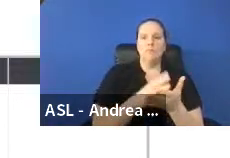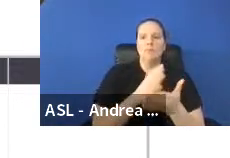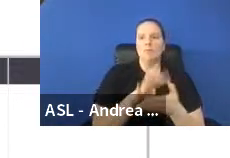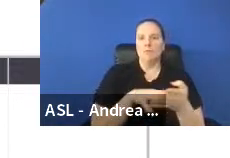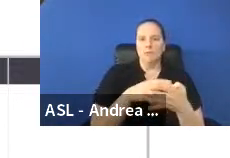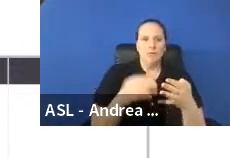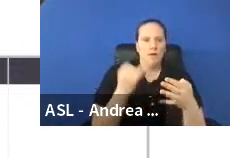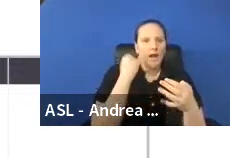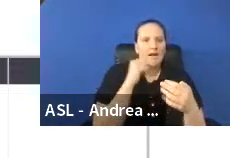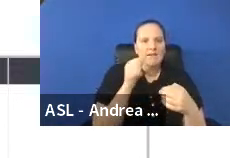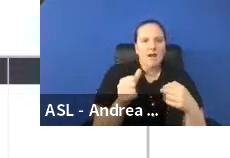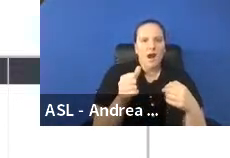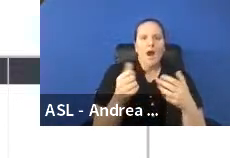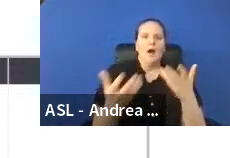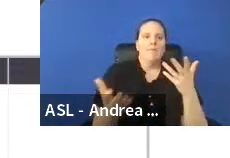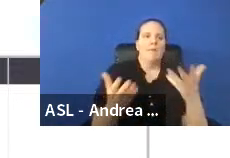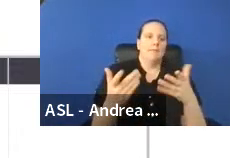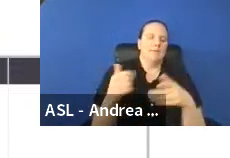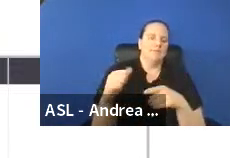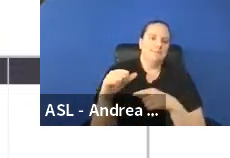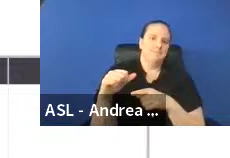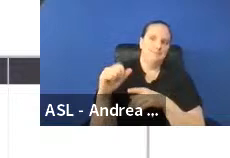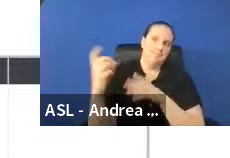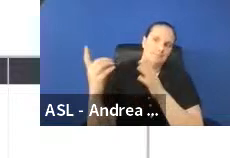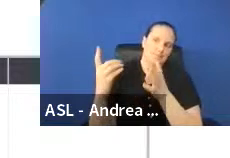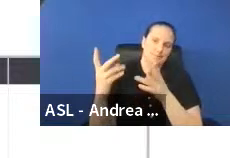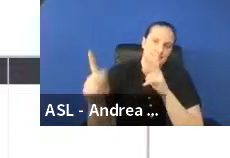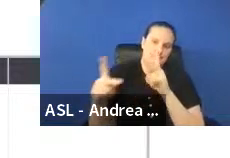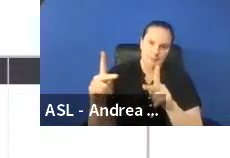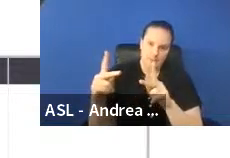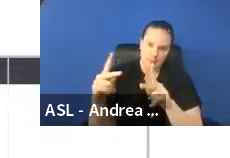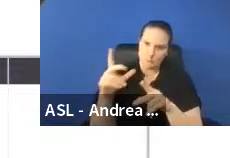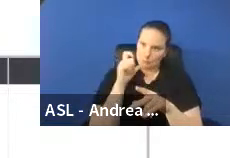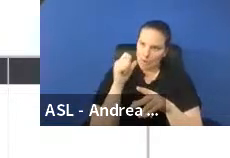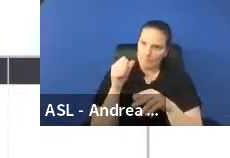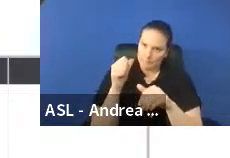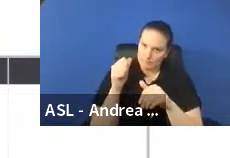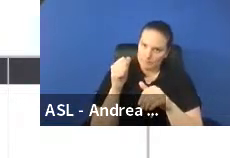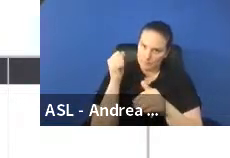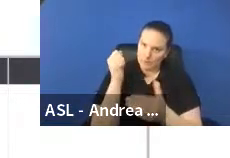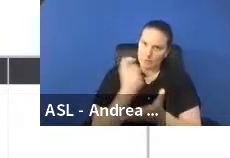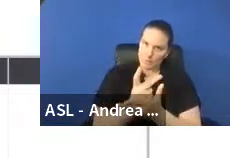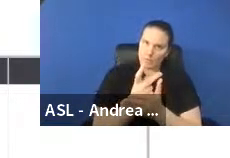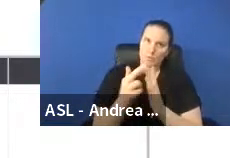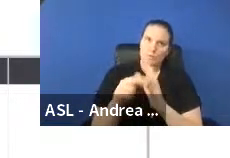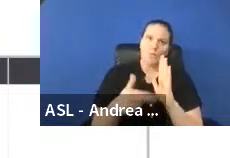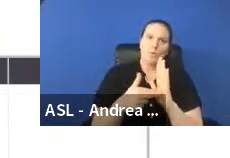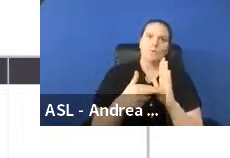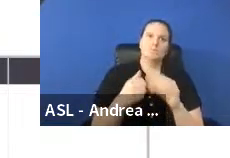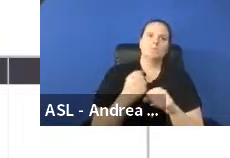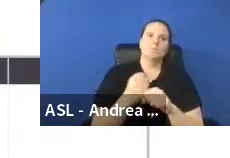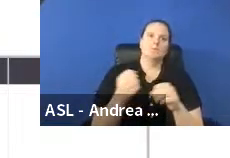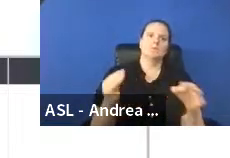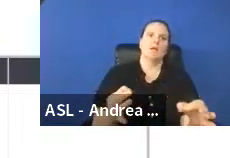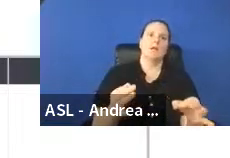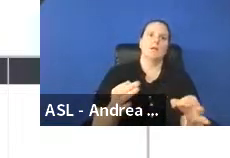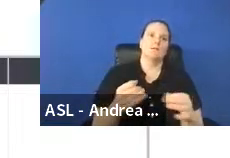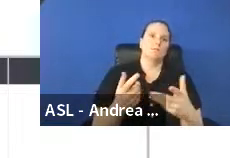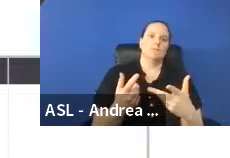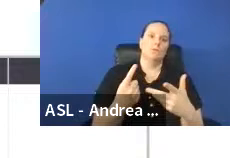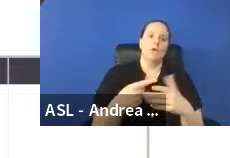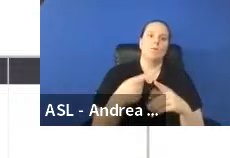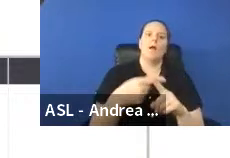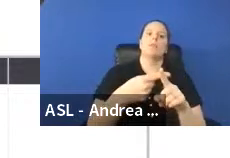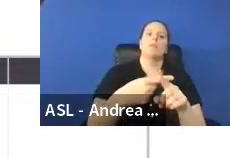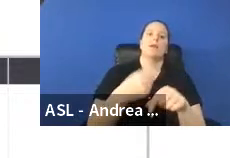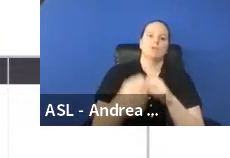not a schedule, at least practitioners that would then have the authoritative role to make those decisions as I say, in the months, years ahead